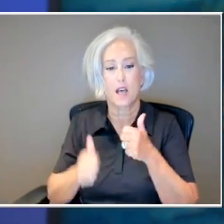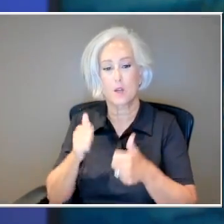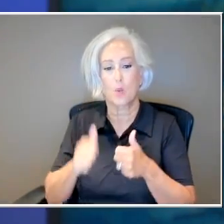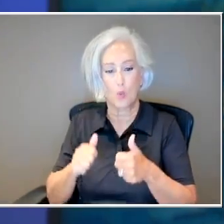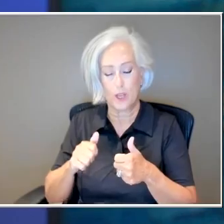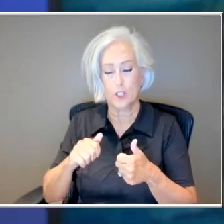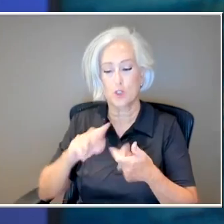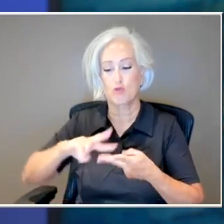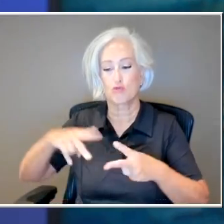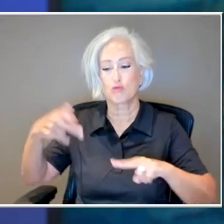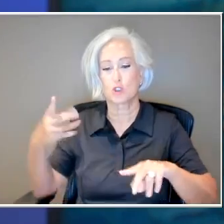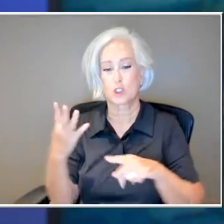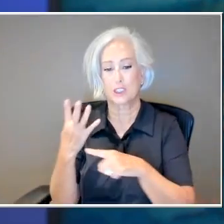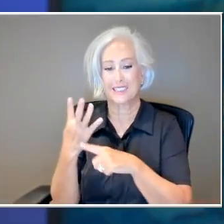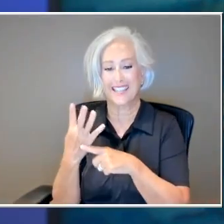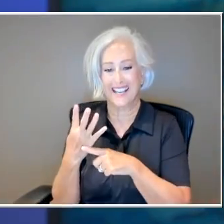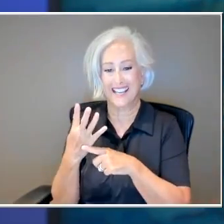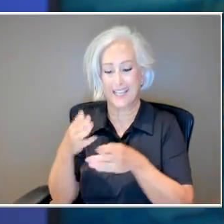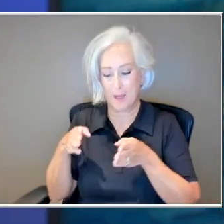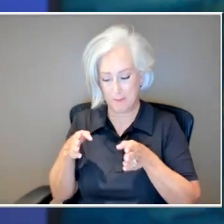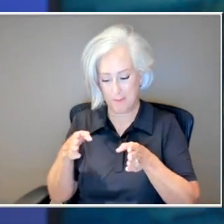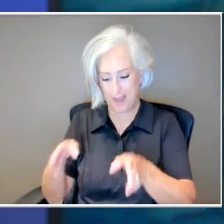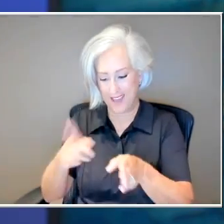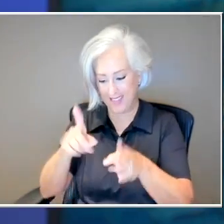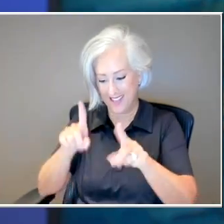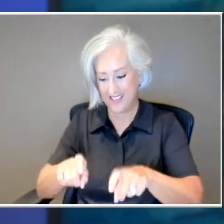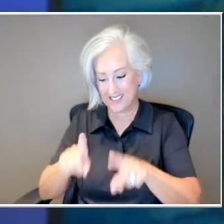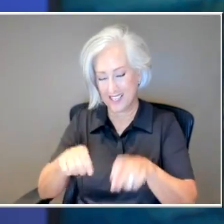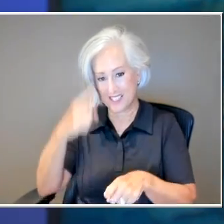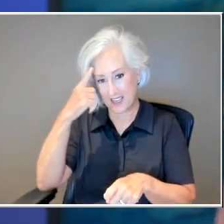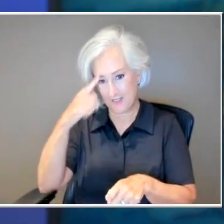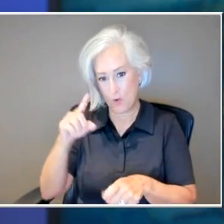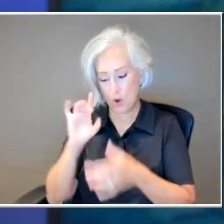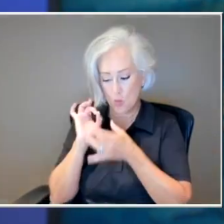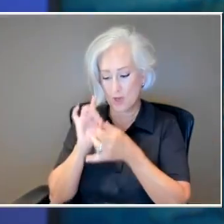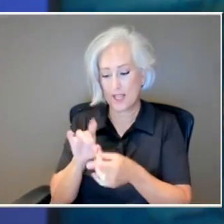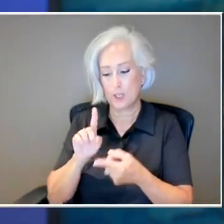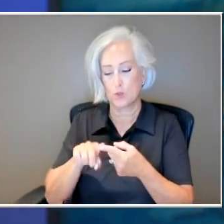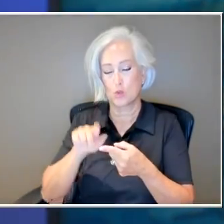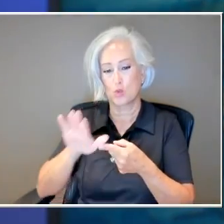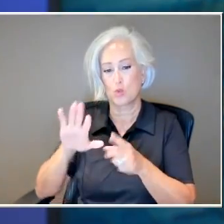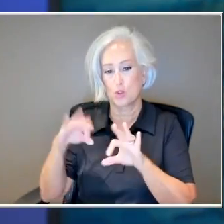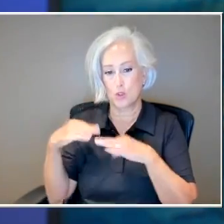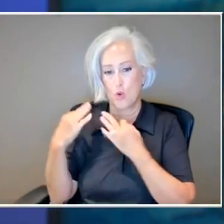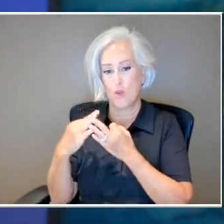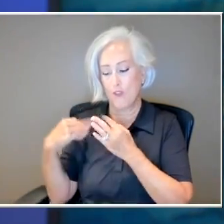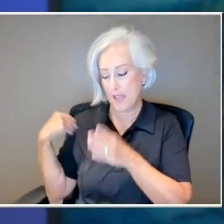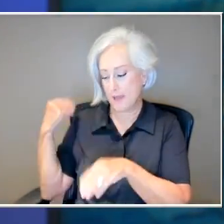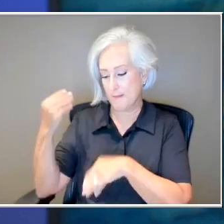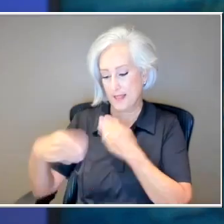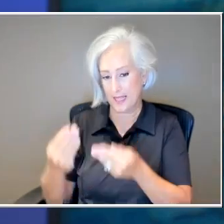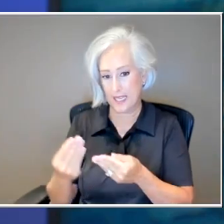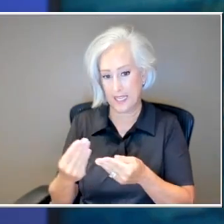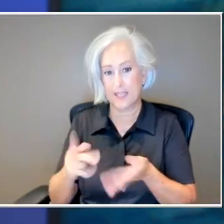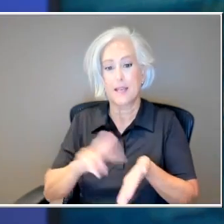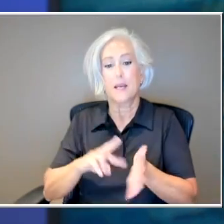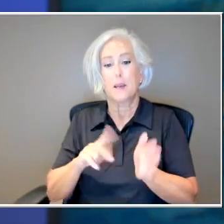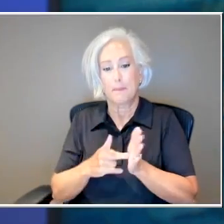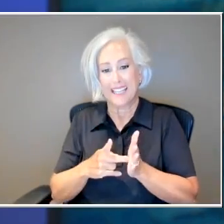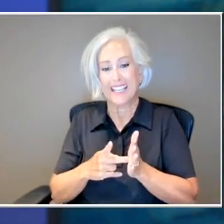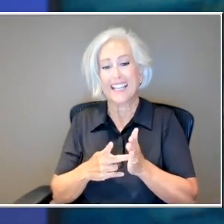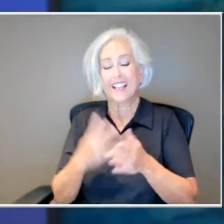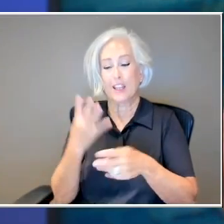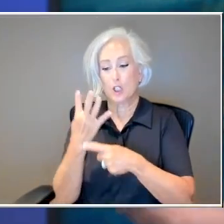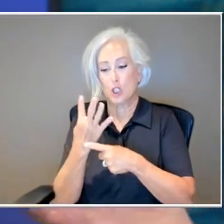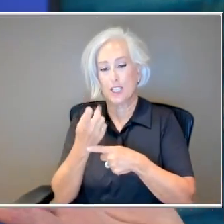been tested for and you might be on with you and your family in the genes that you're born with, and